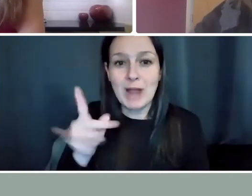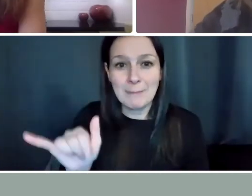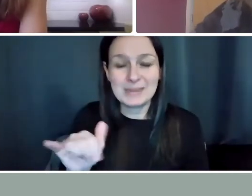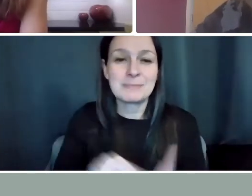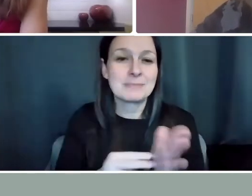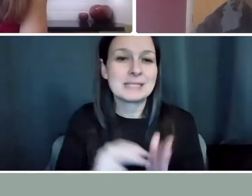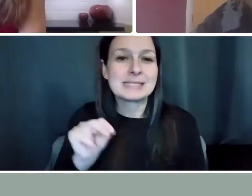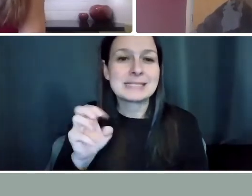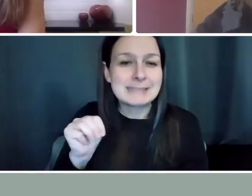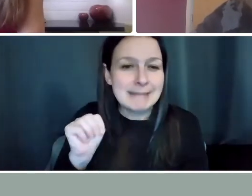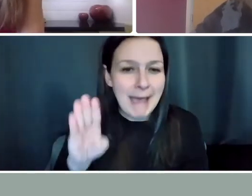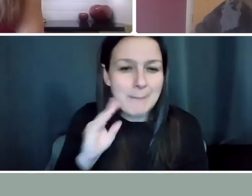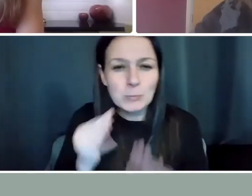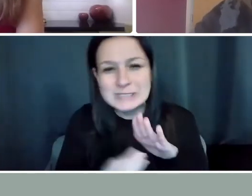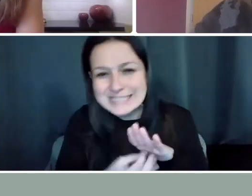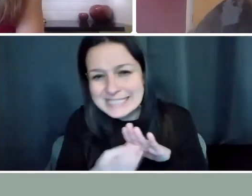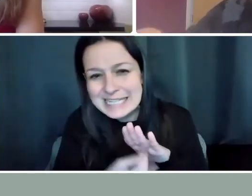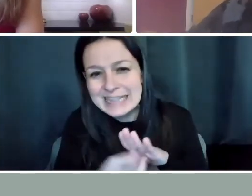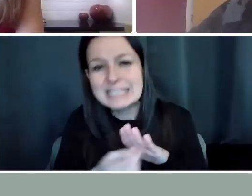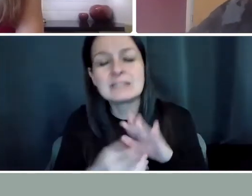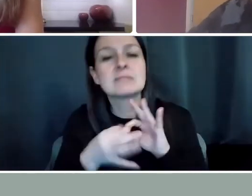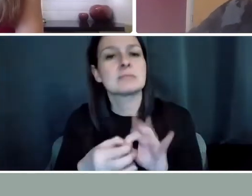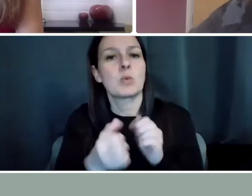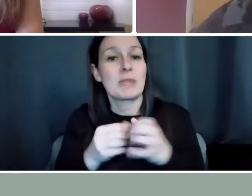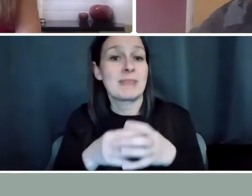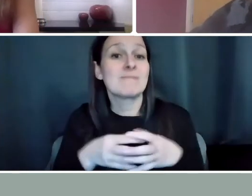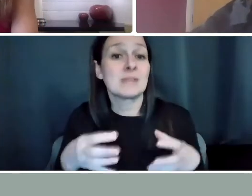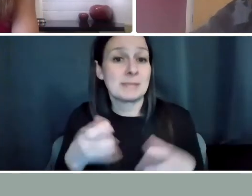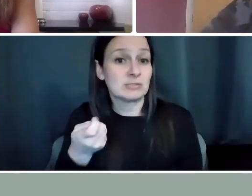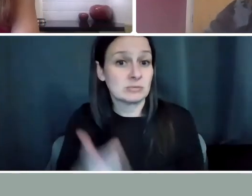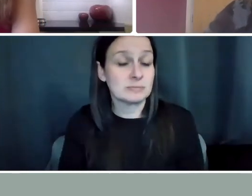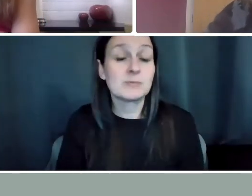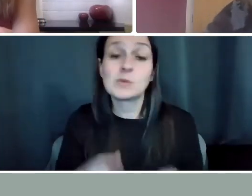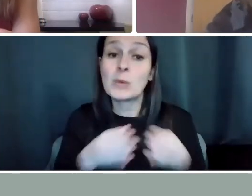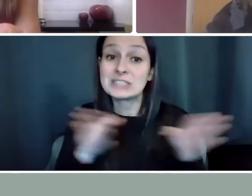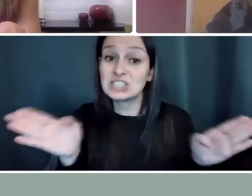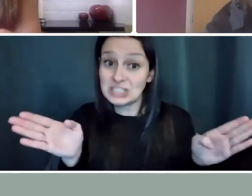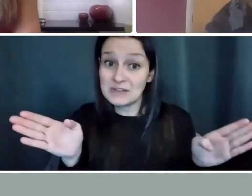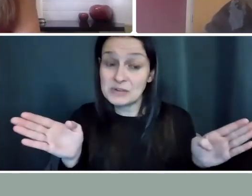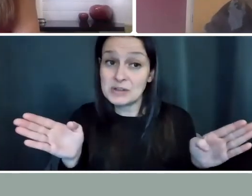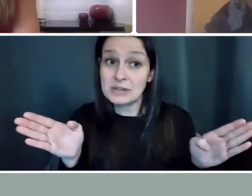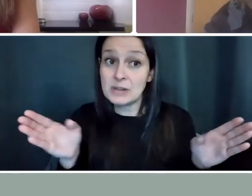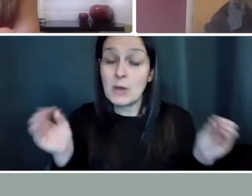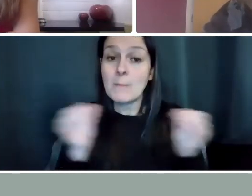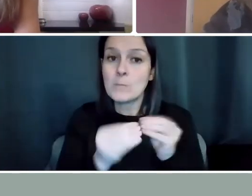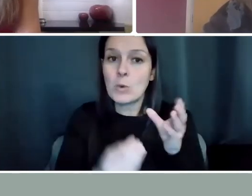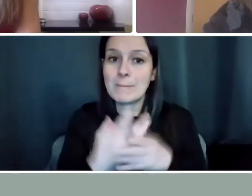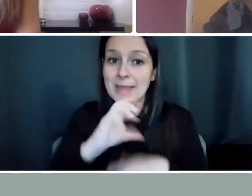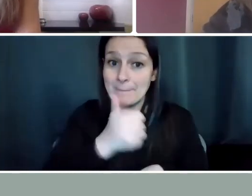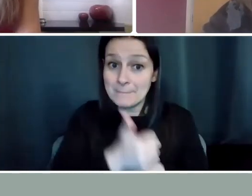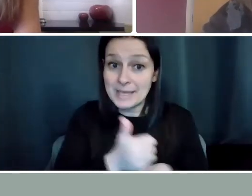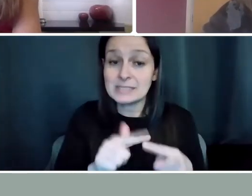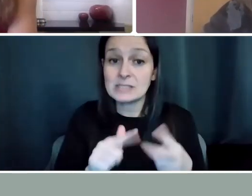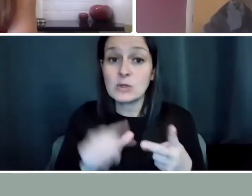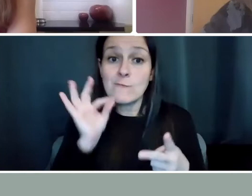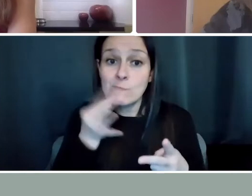and tingling, and it has to do with inflammation to some extent. So in general, that more plant-based, fruit and